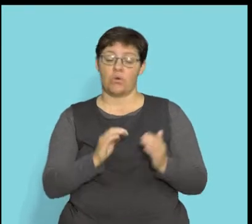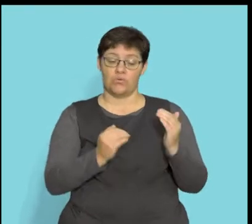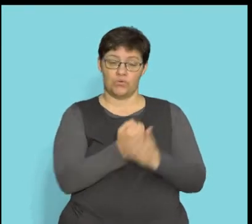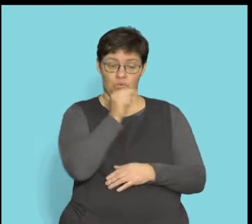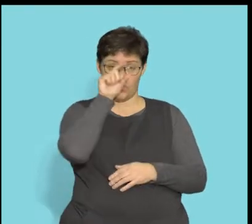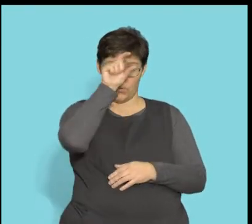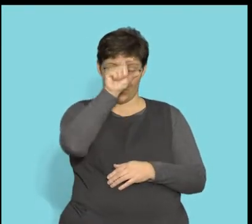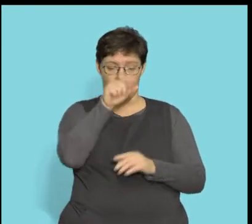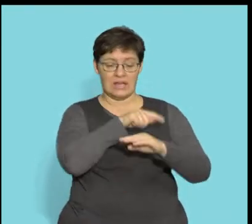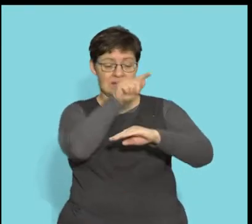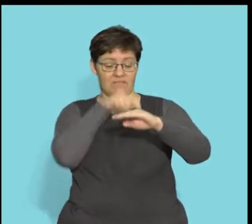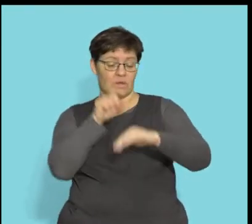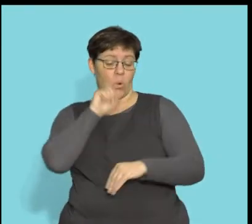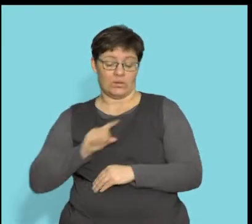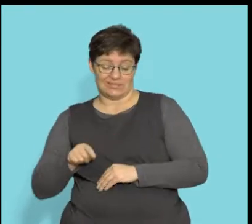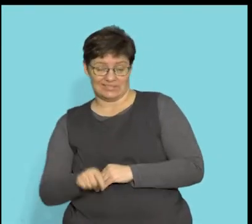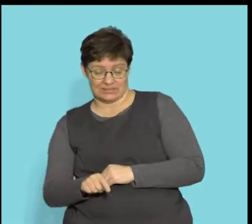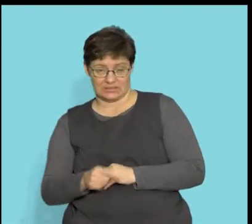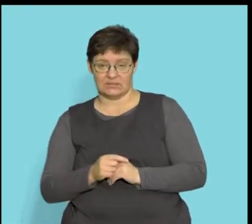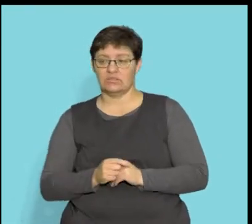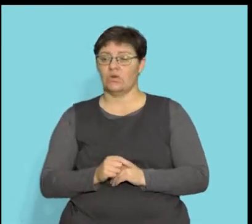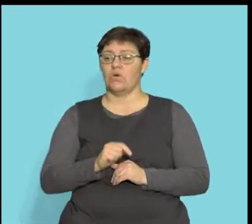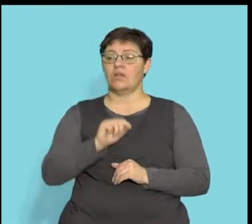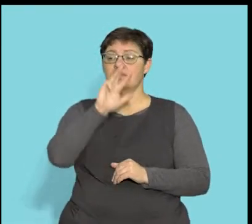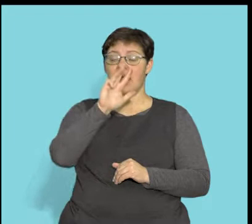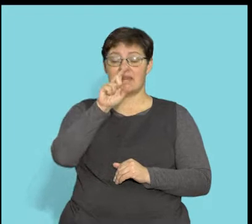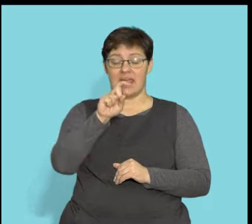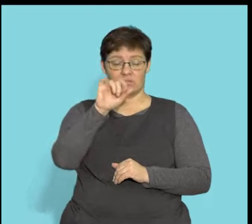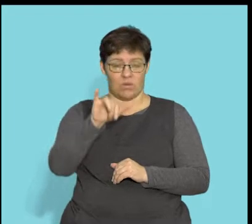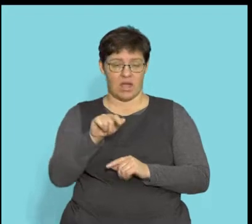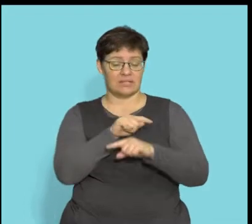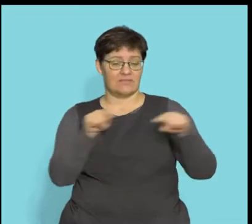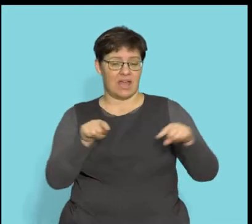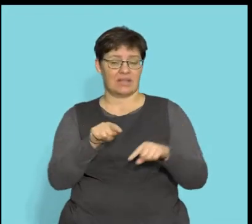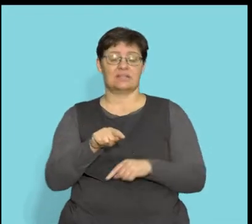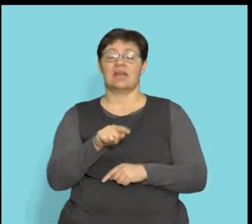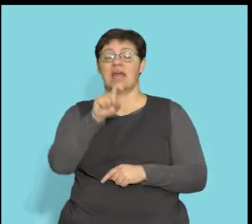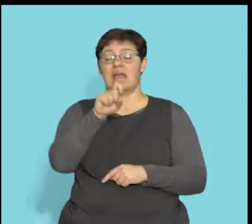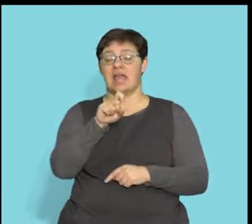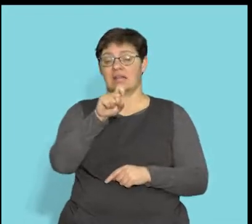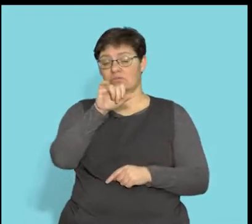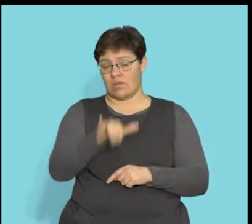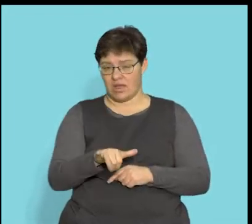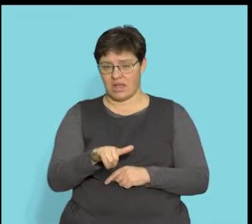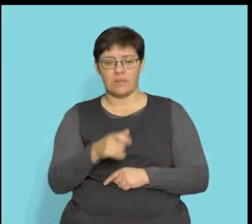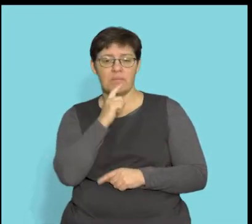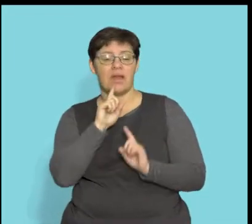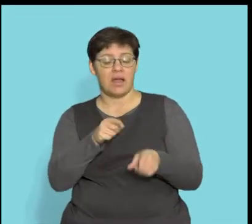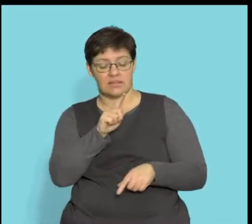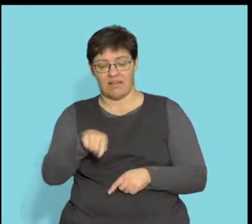by the old area would be 9xy divided by xy, which is just going to give me an answer